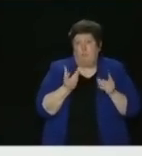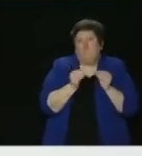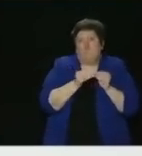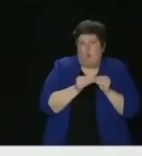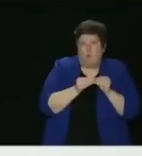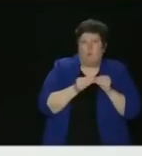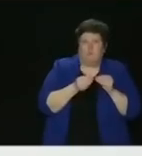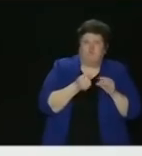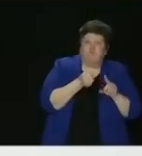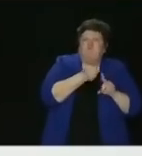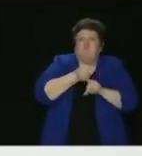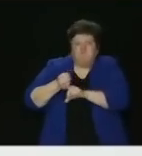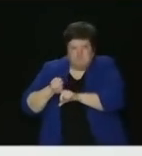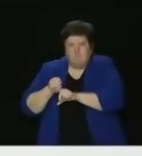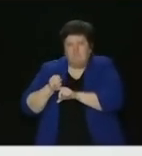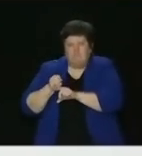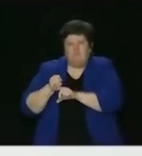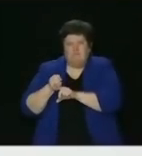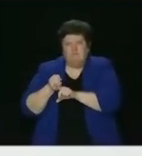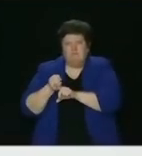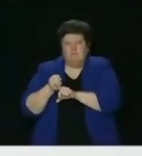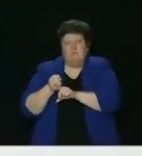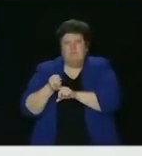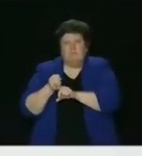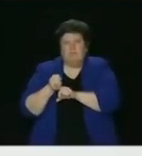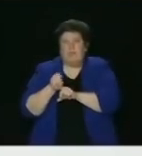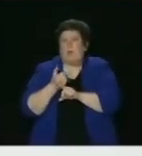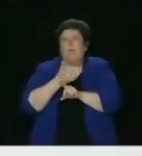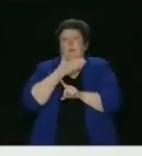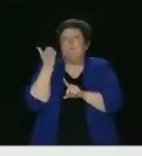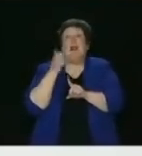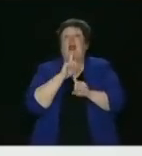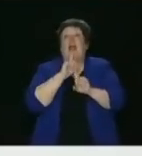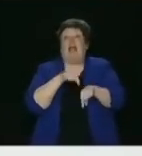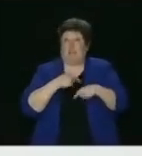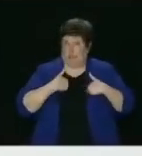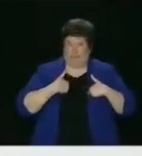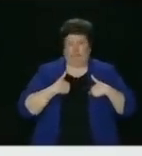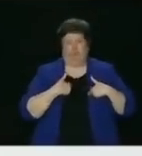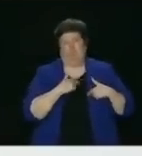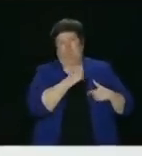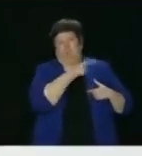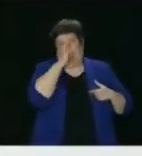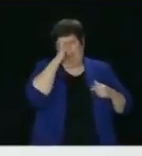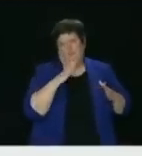But I will ask the Minister of Justice to tell you more.